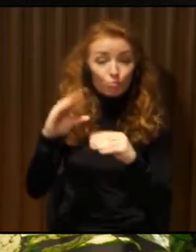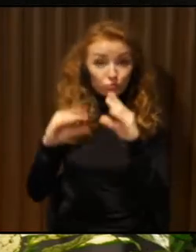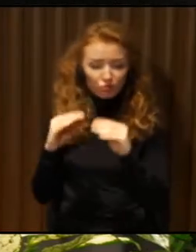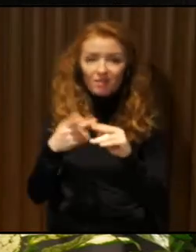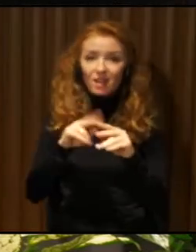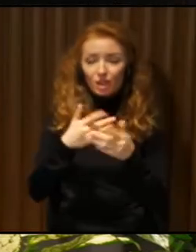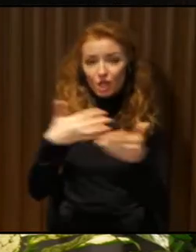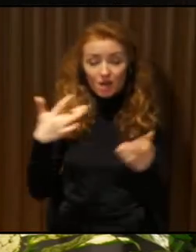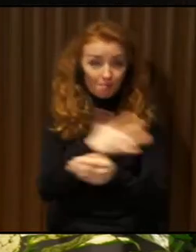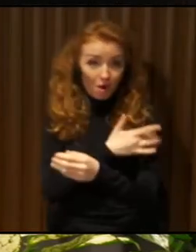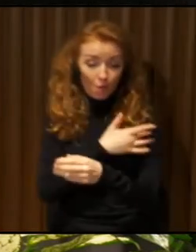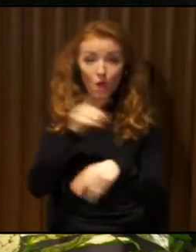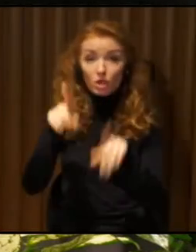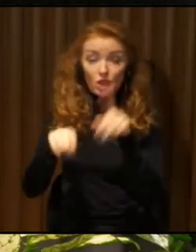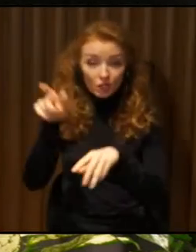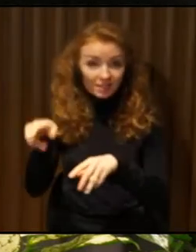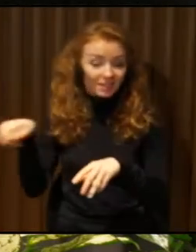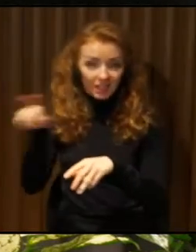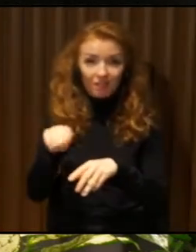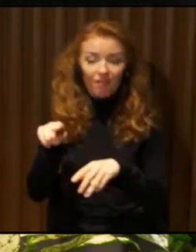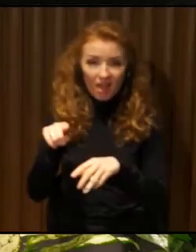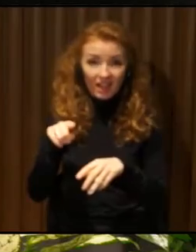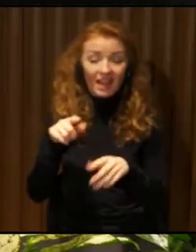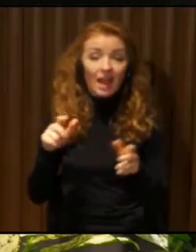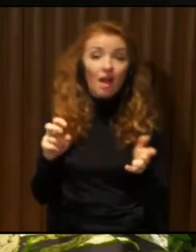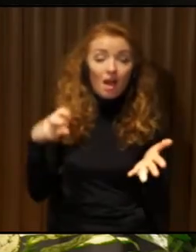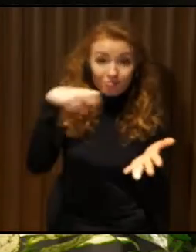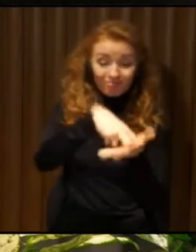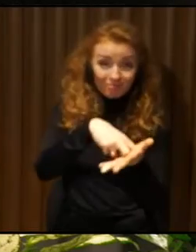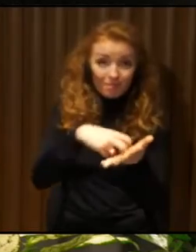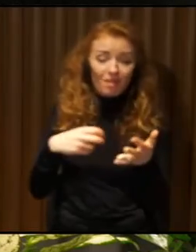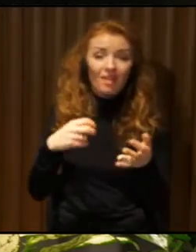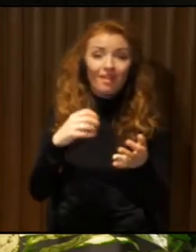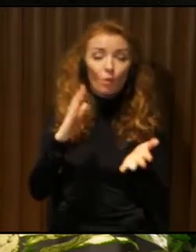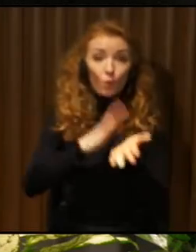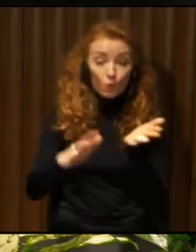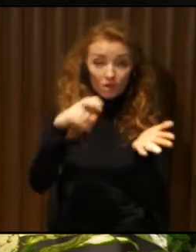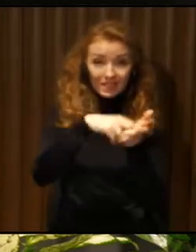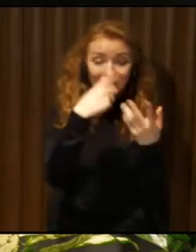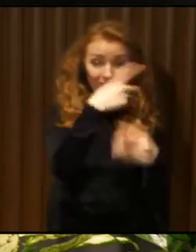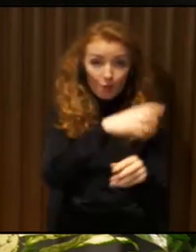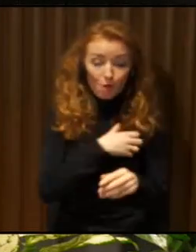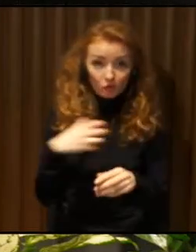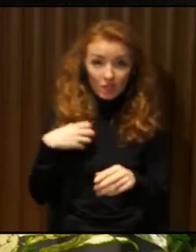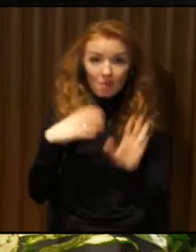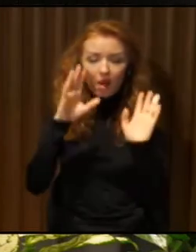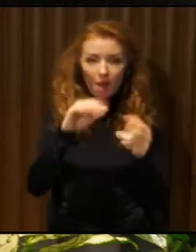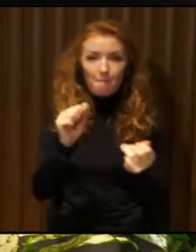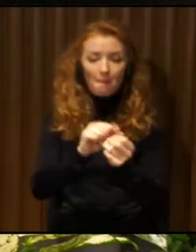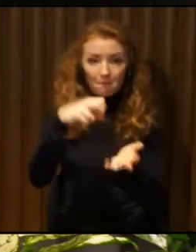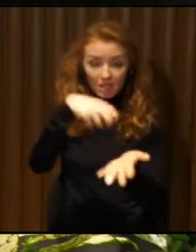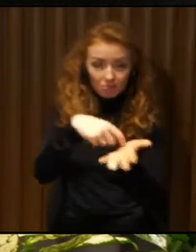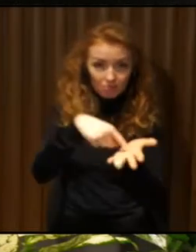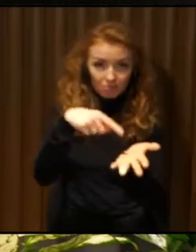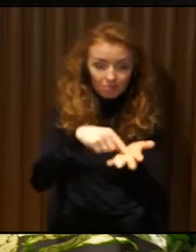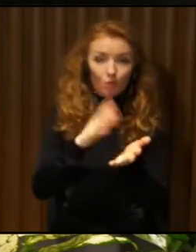themselves, not really living there, but kind of pretending just to be, on a paper in the register. So apply for extra